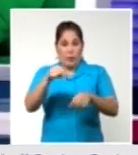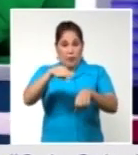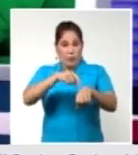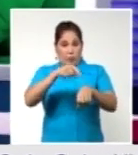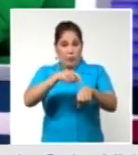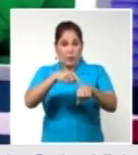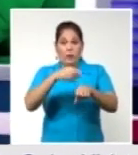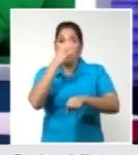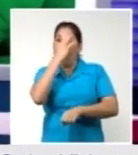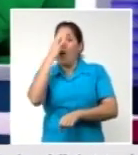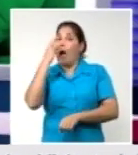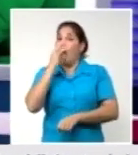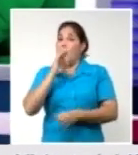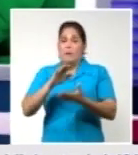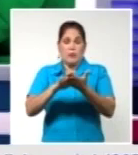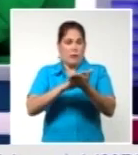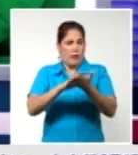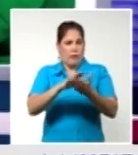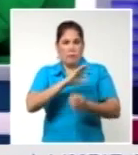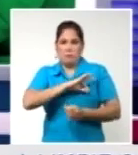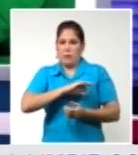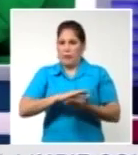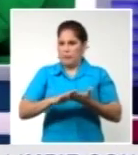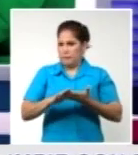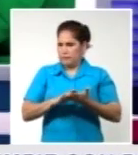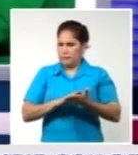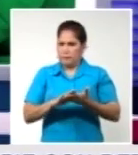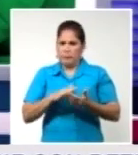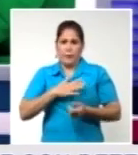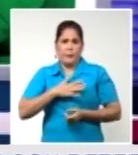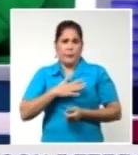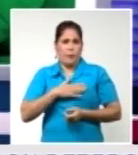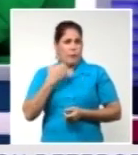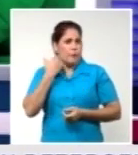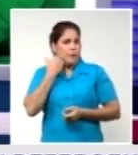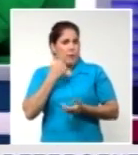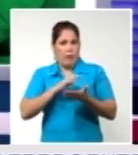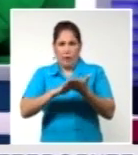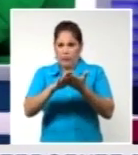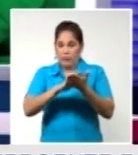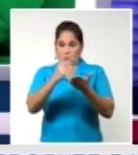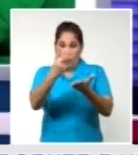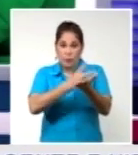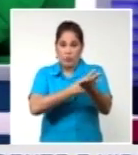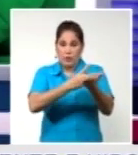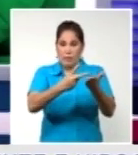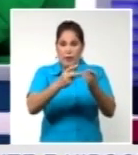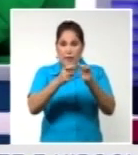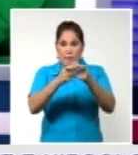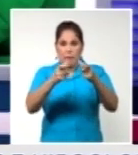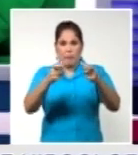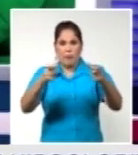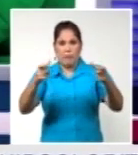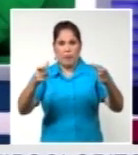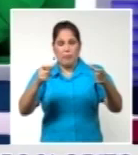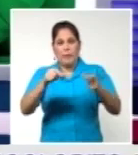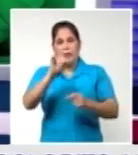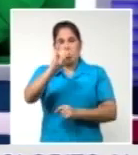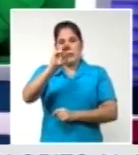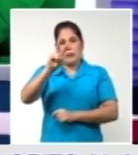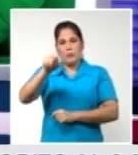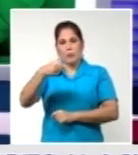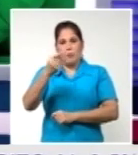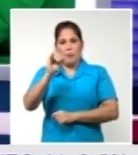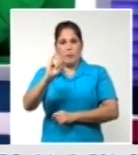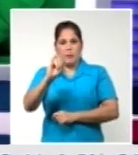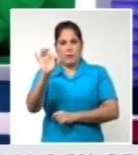with someone who had previously been diagnosed with the virus. It has not been possible to determine the source of